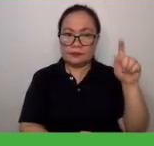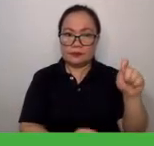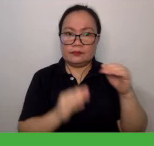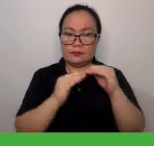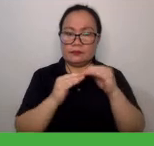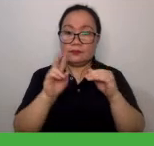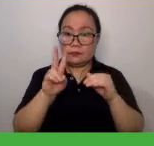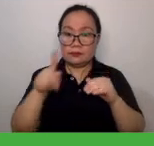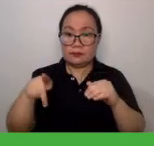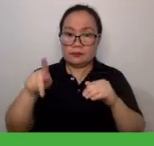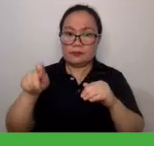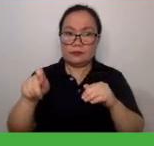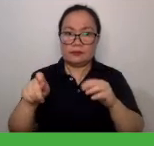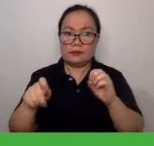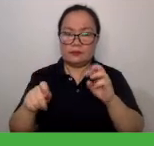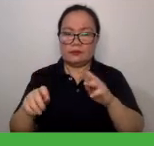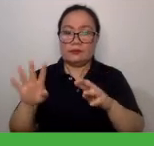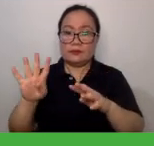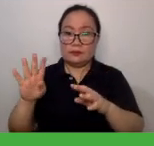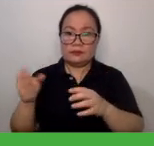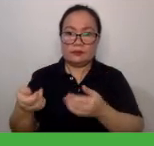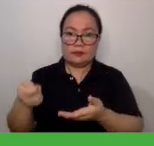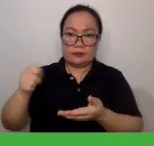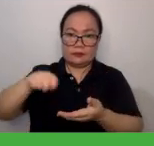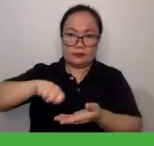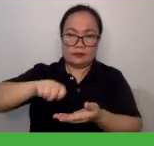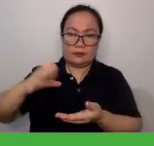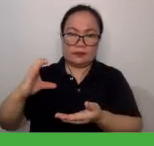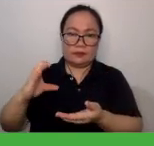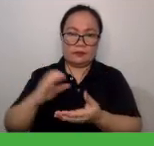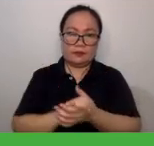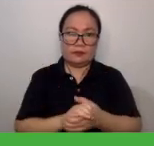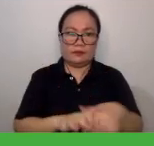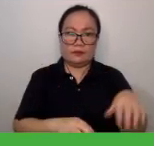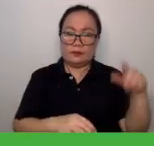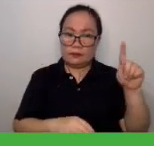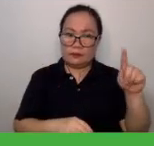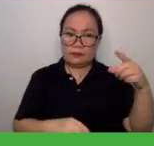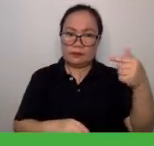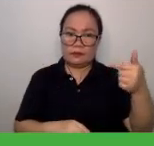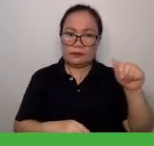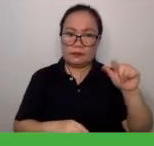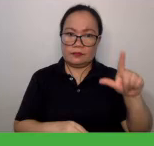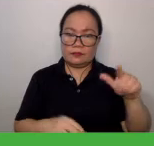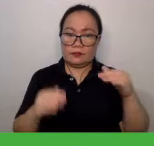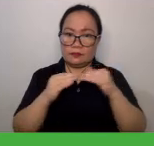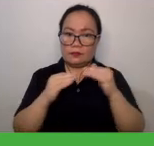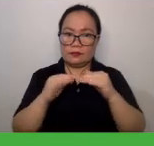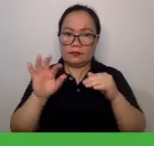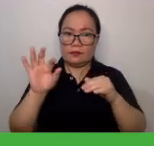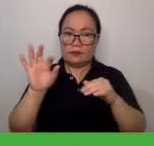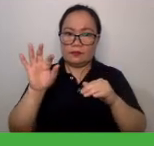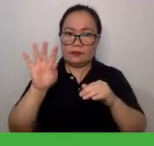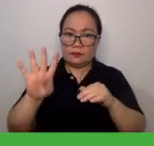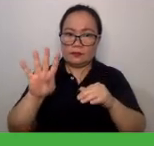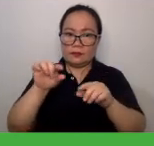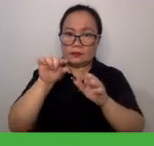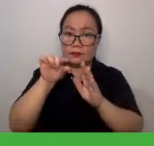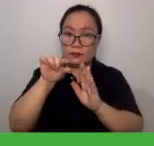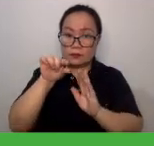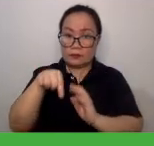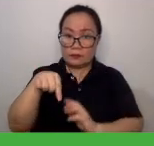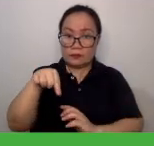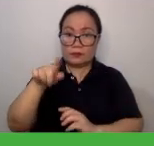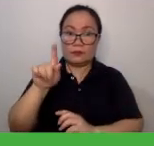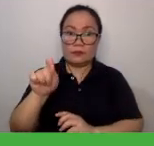every 1 gallon, that is 4 quarts, which is also equivalent to 8 pints or 16 cups. Okay?